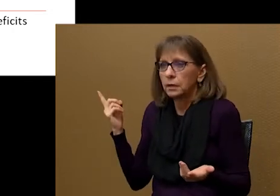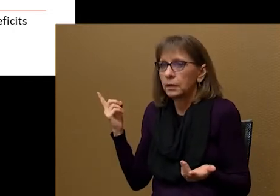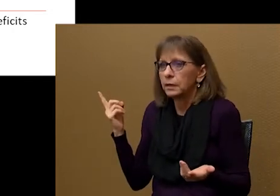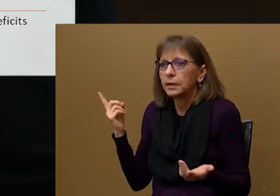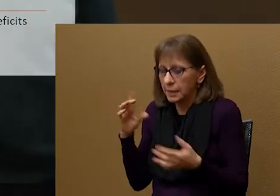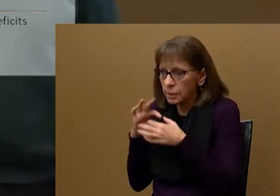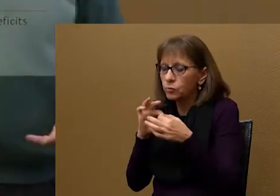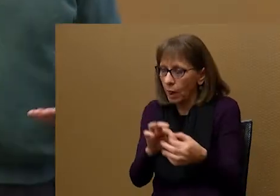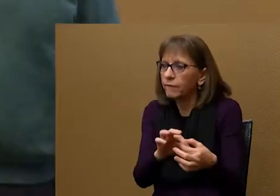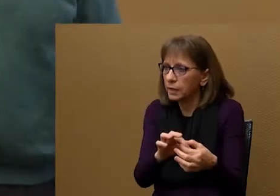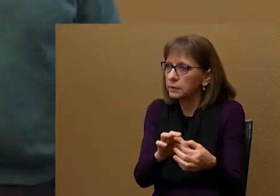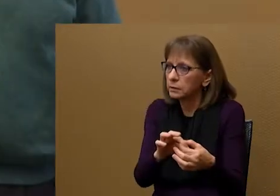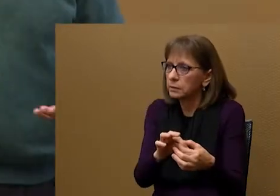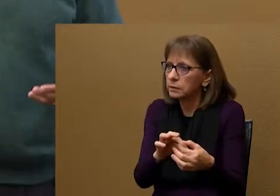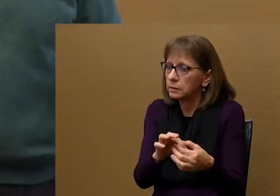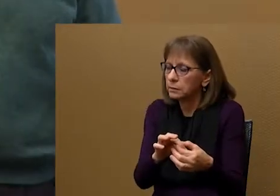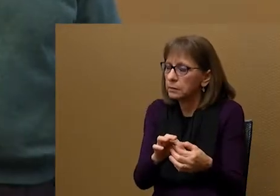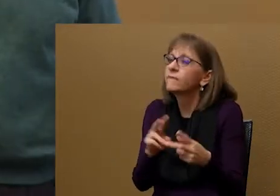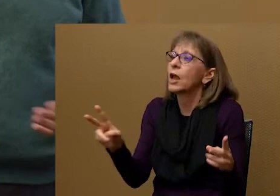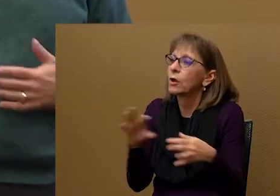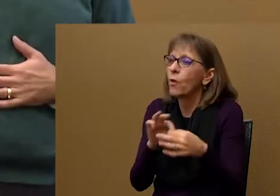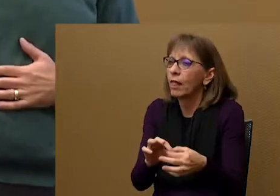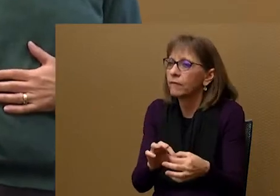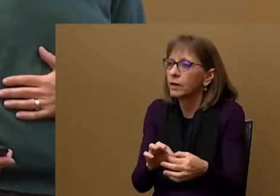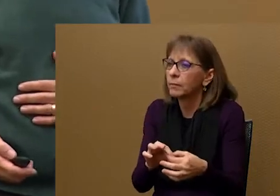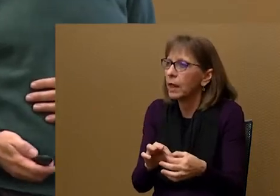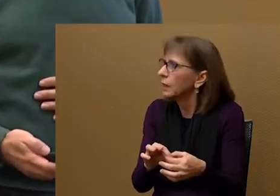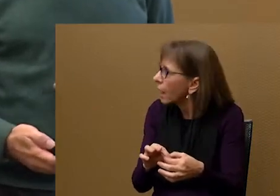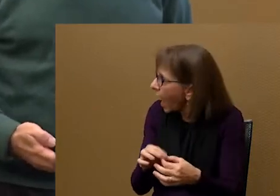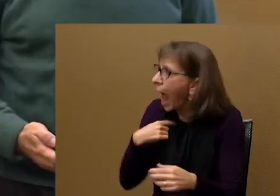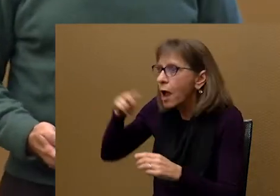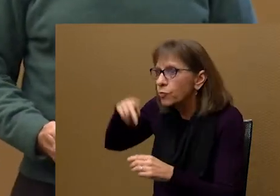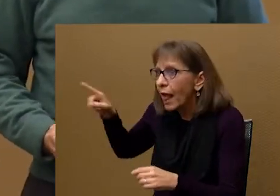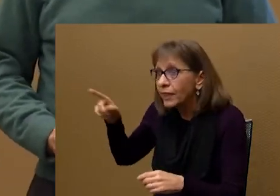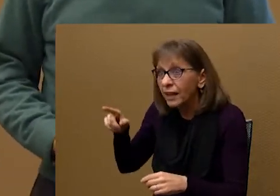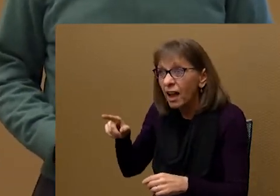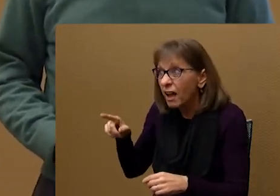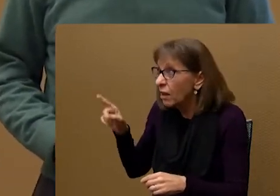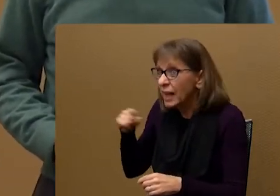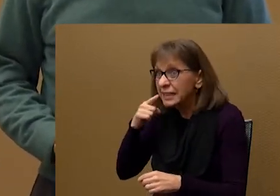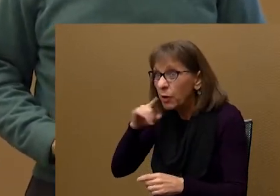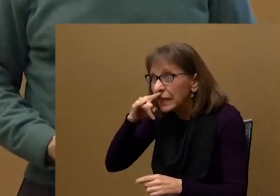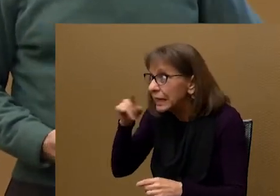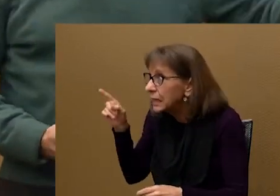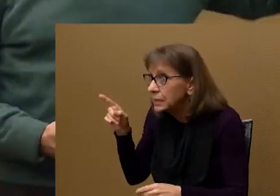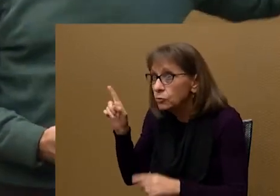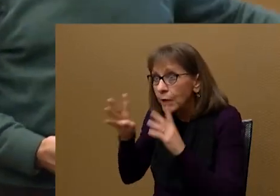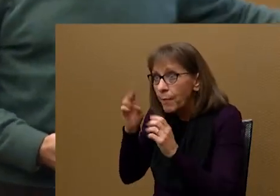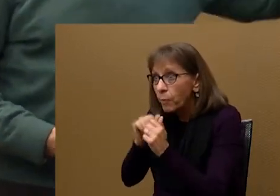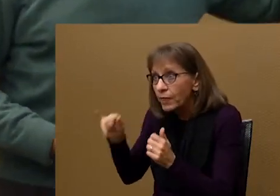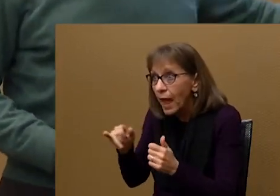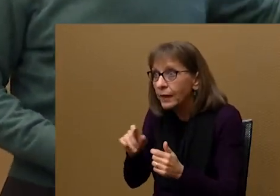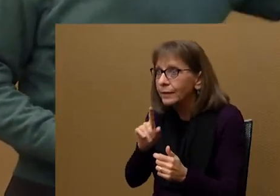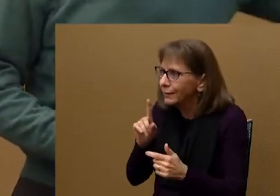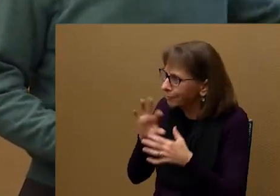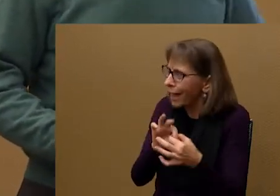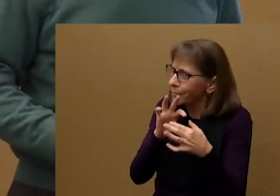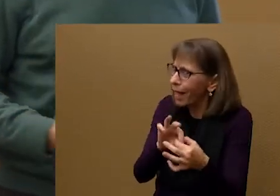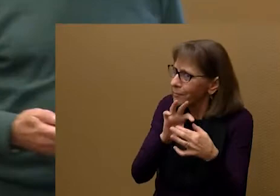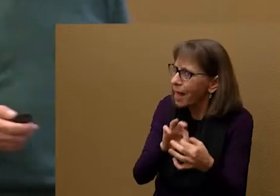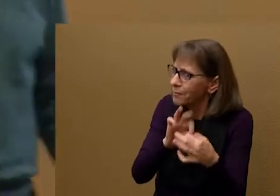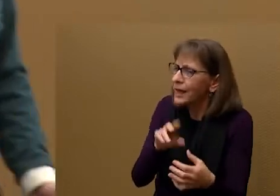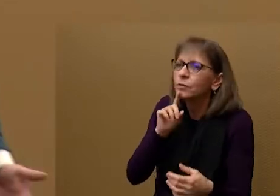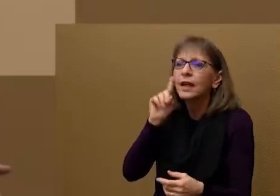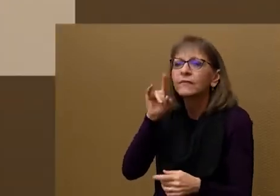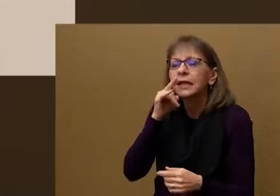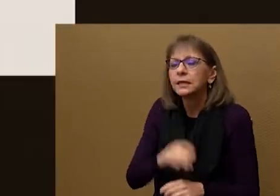through, this is relevant. It's more than relevant. If I read this and I go, wow, you weren't working with deaf kids? You were working with hearing kids and look what you